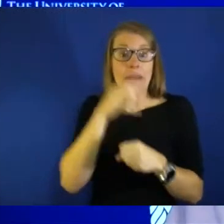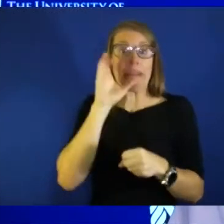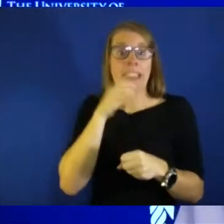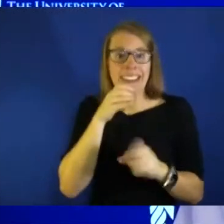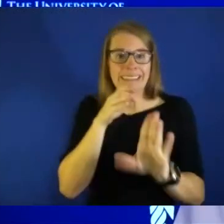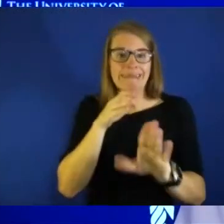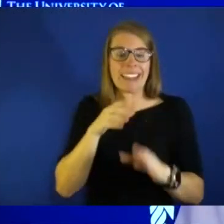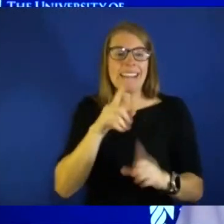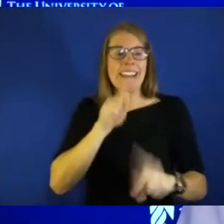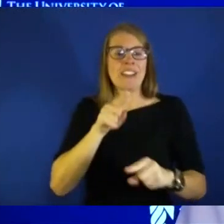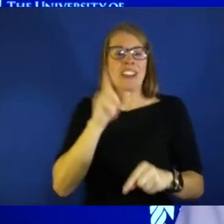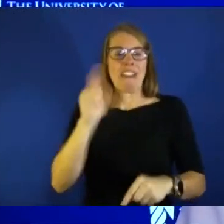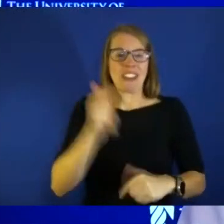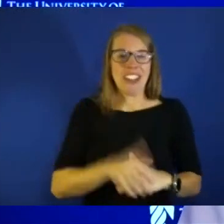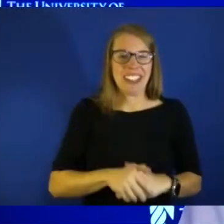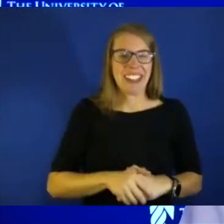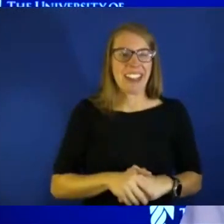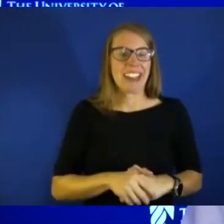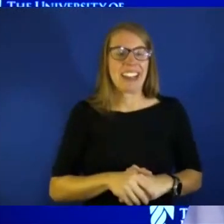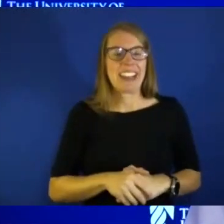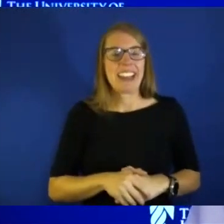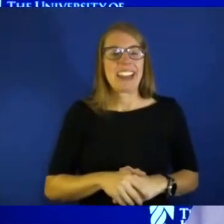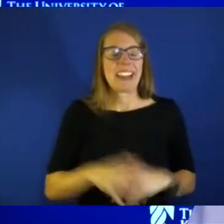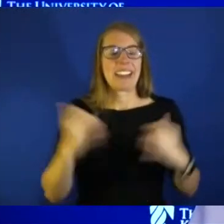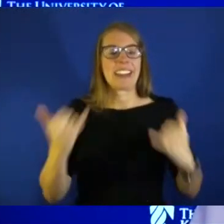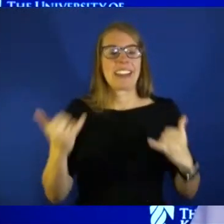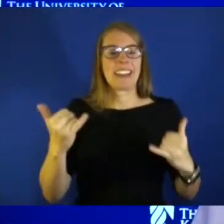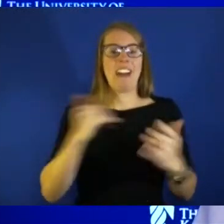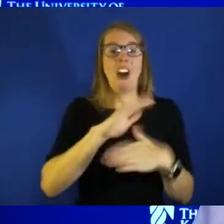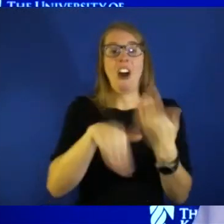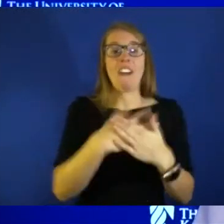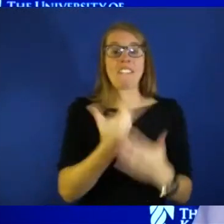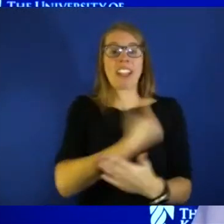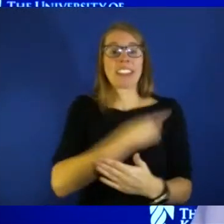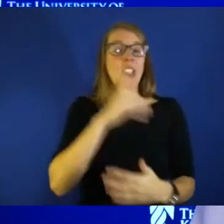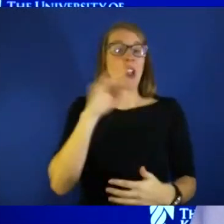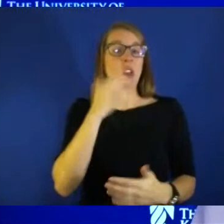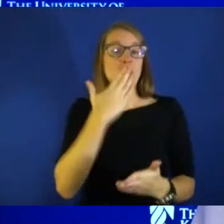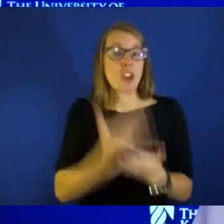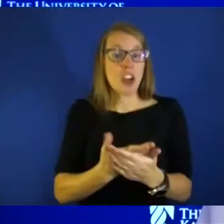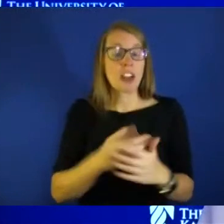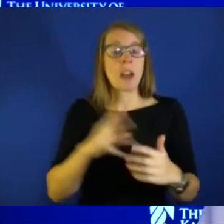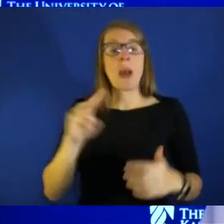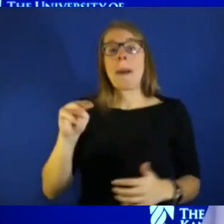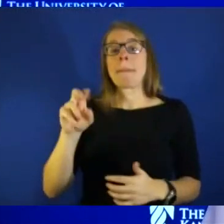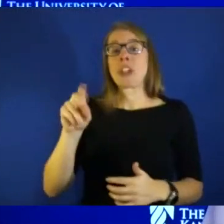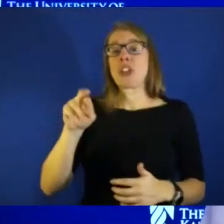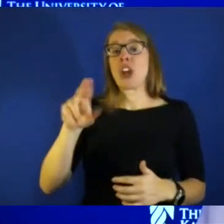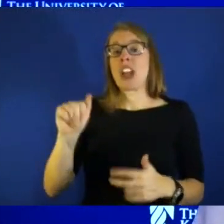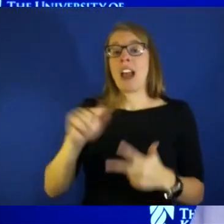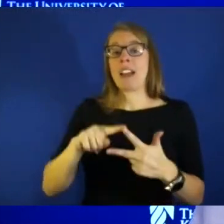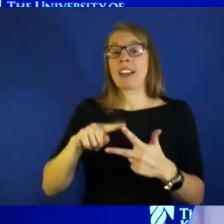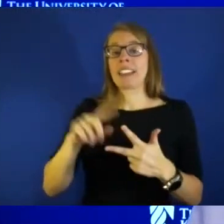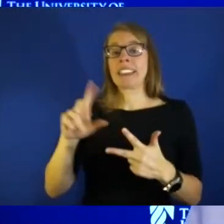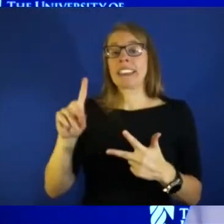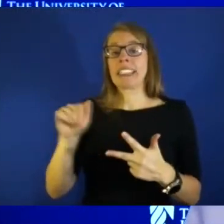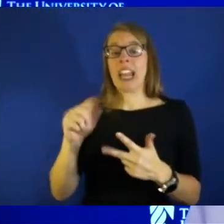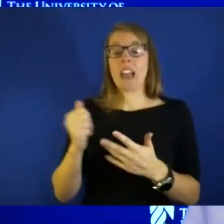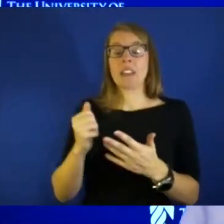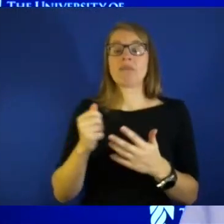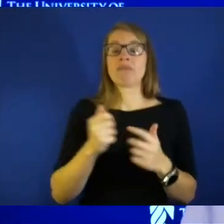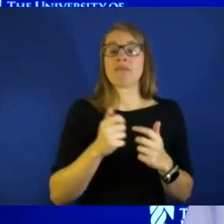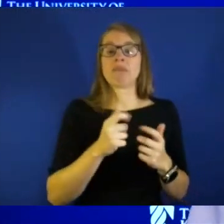now, all of the vaccines look good. The data with Moderna continues to look good for preventing hospitalization, severe disease, and